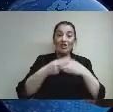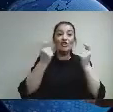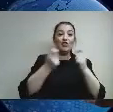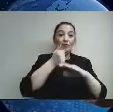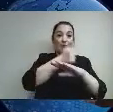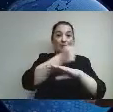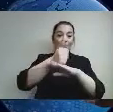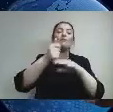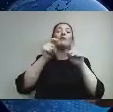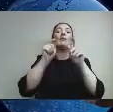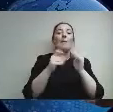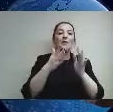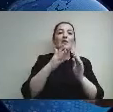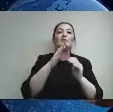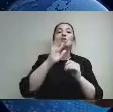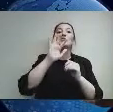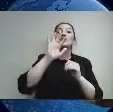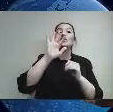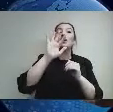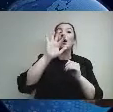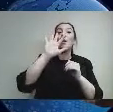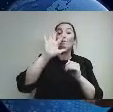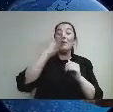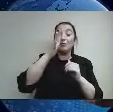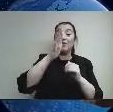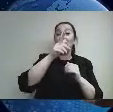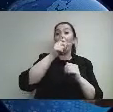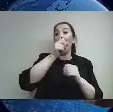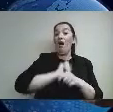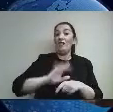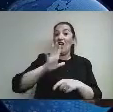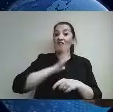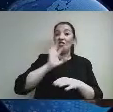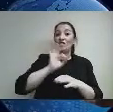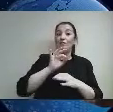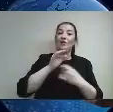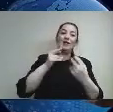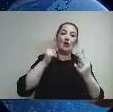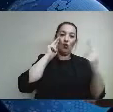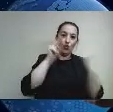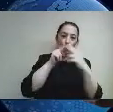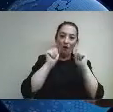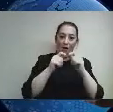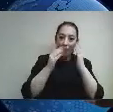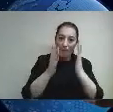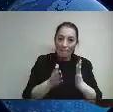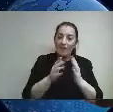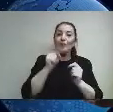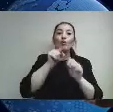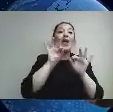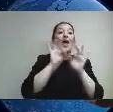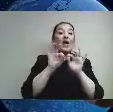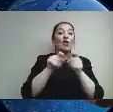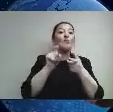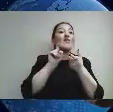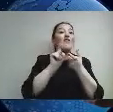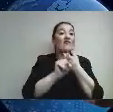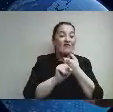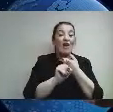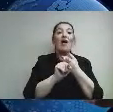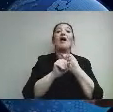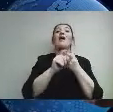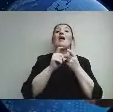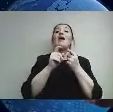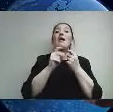people are placed in business out of 5,000 people, and the contribution of their contribution